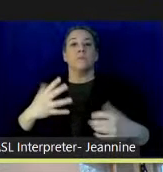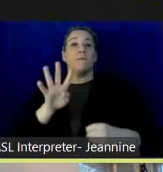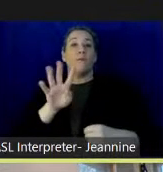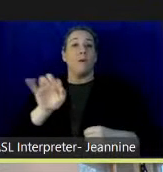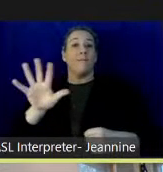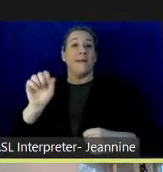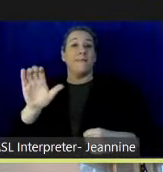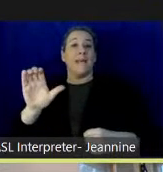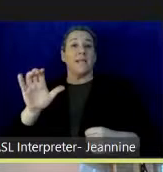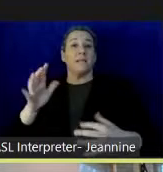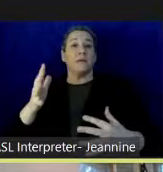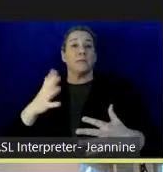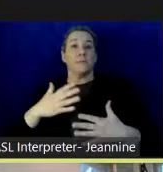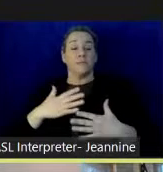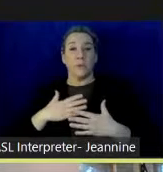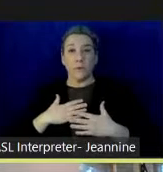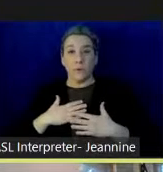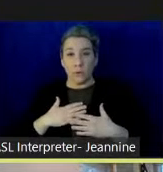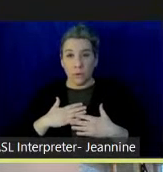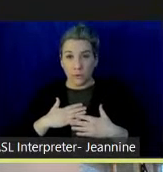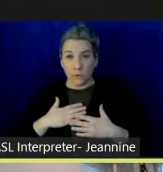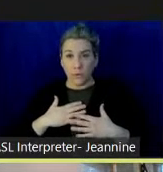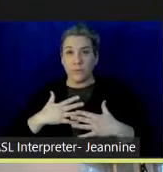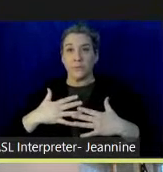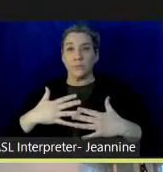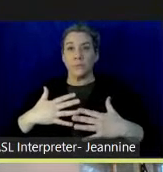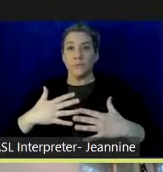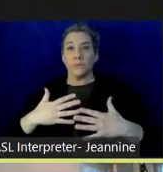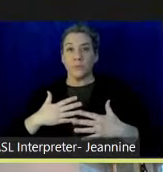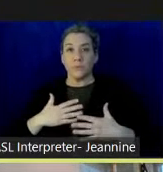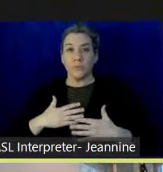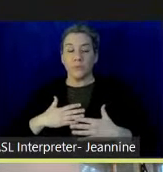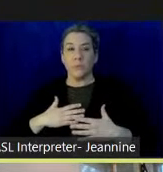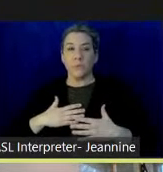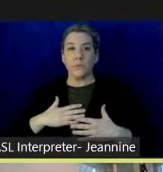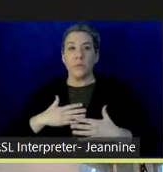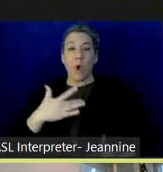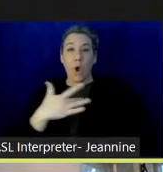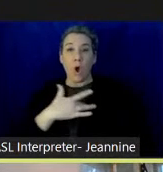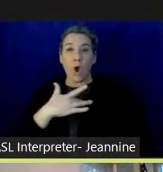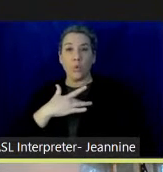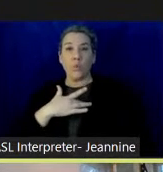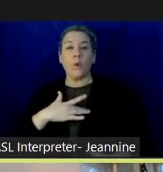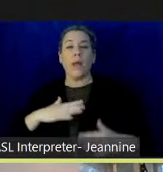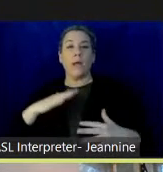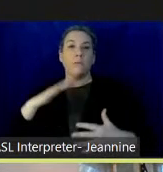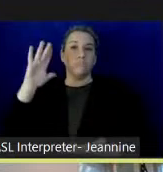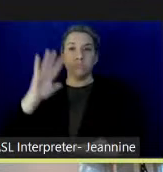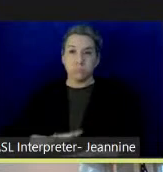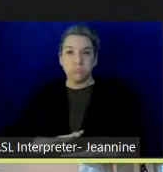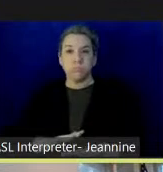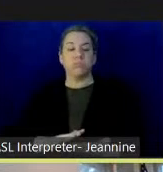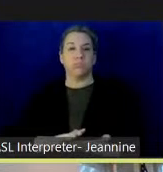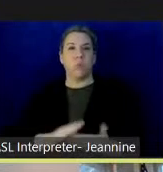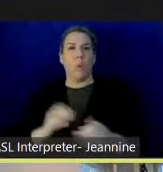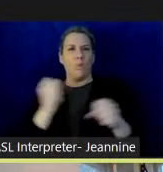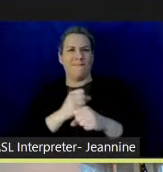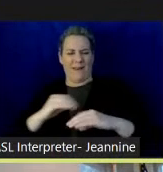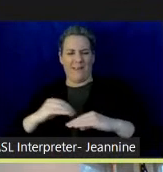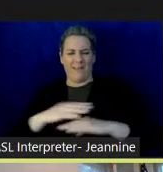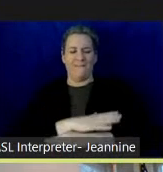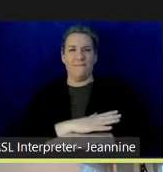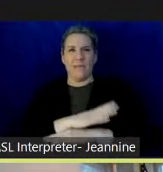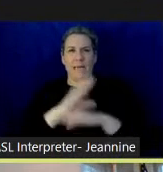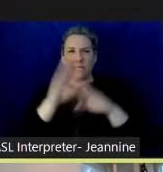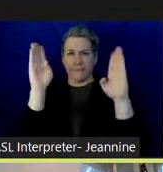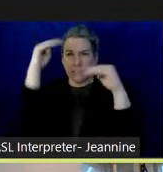5 seconds. What that's doing to us internally, it's lowering that heart rate. We're fighting the effects of tunnel vision, the auditory exclusion, the loss